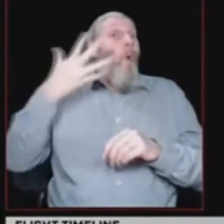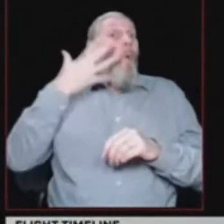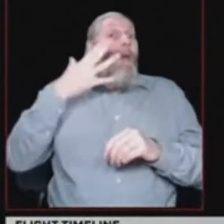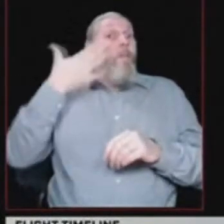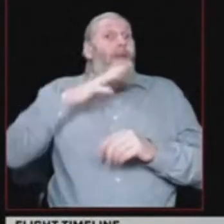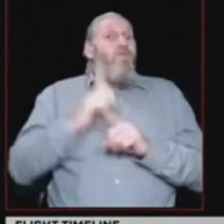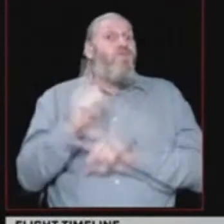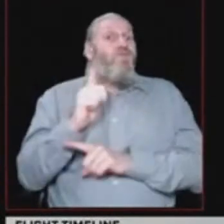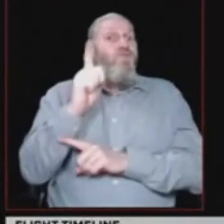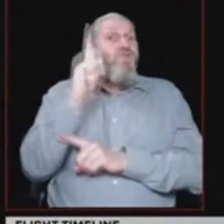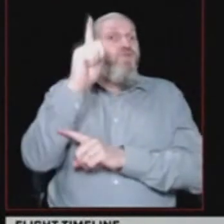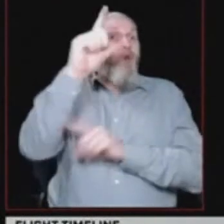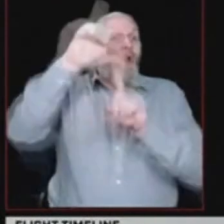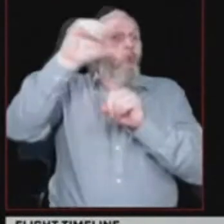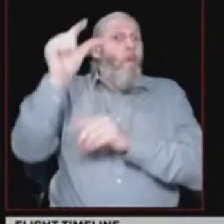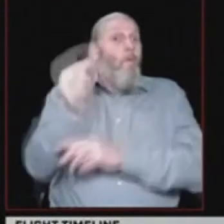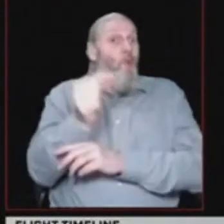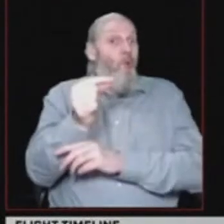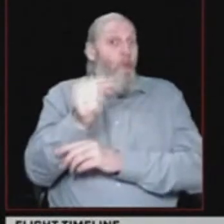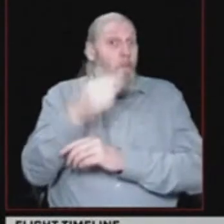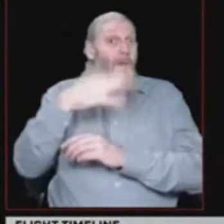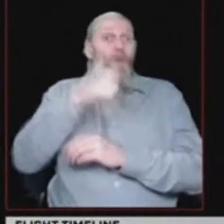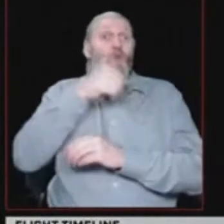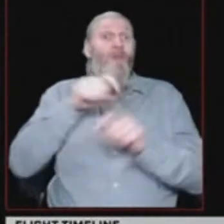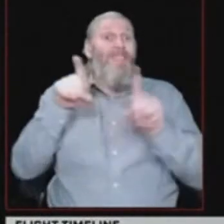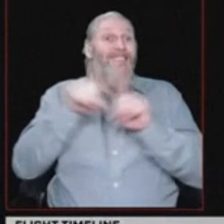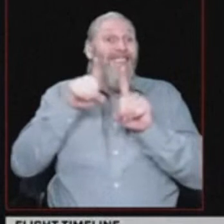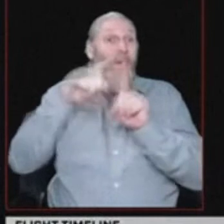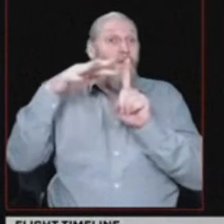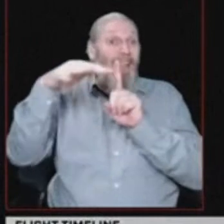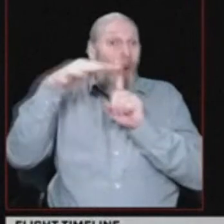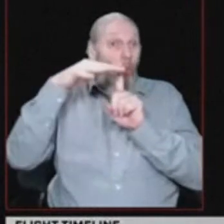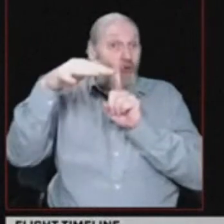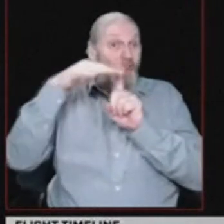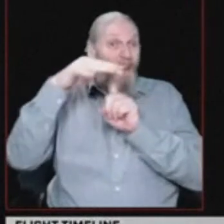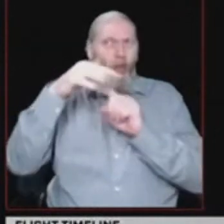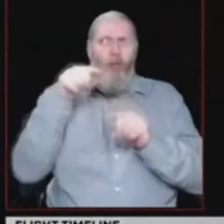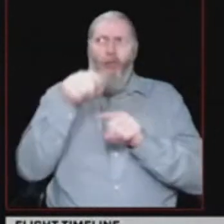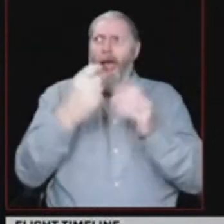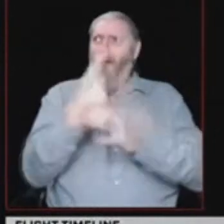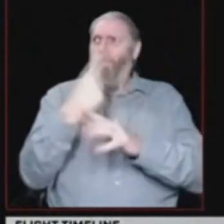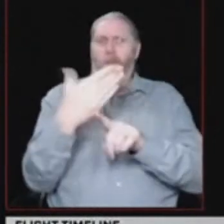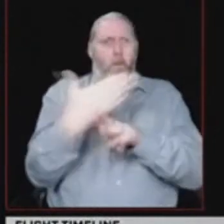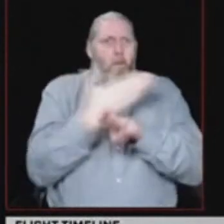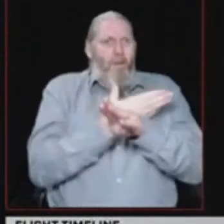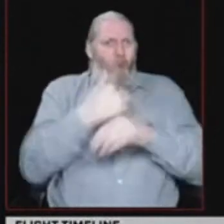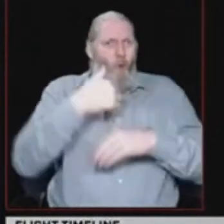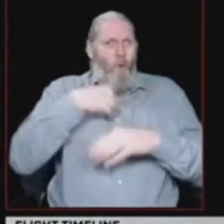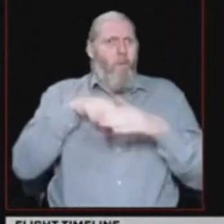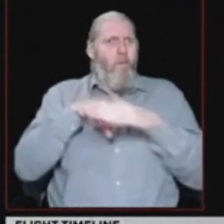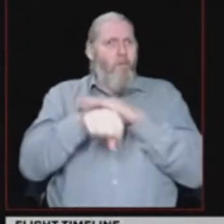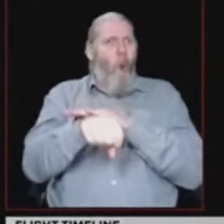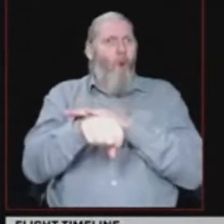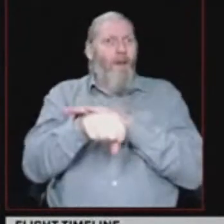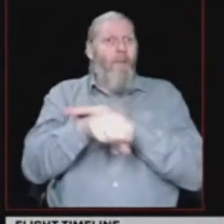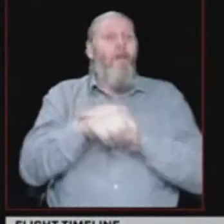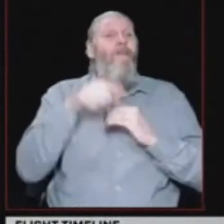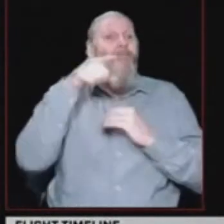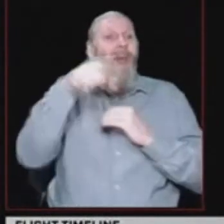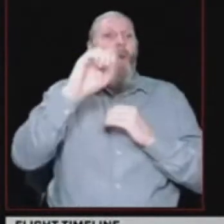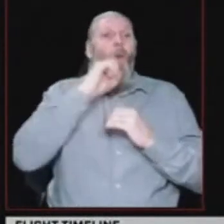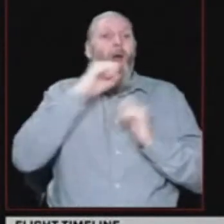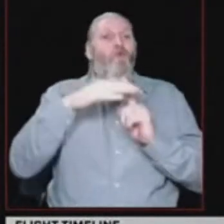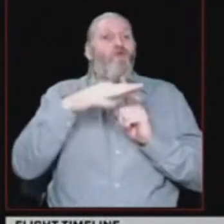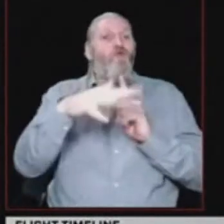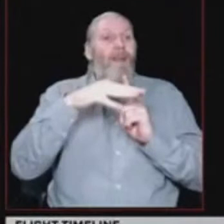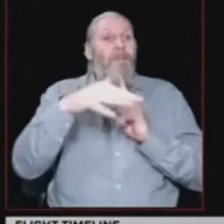South Wales, Australia, back before I was born. But that will be transmitting to multiple ground stations that are across the